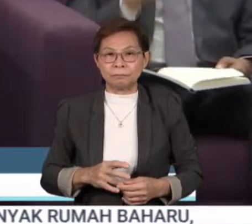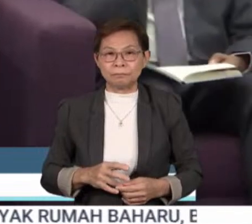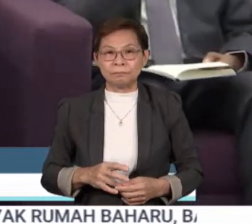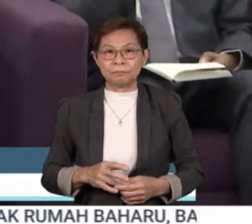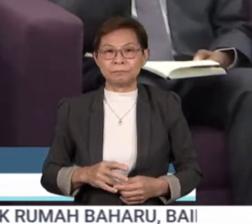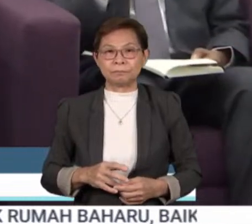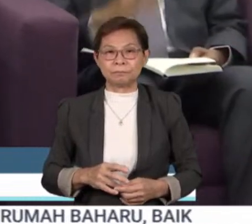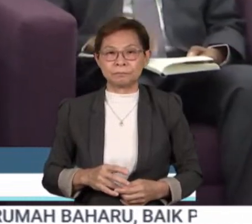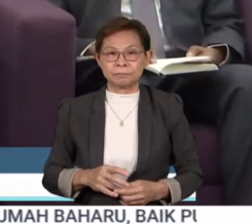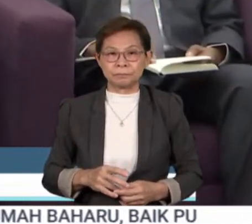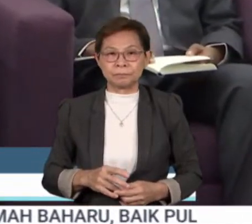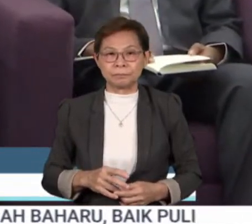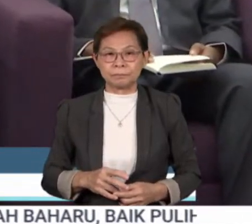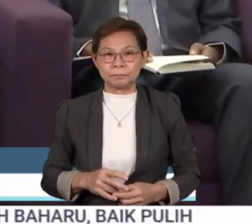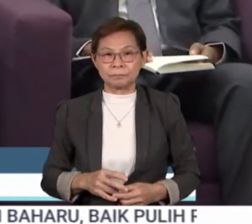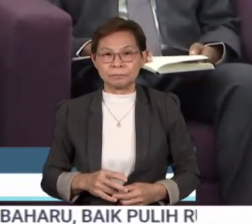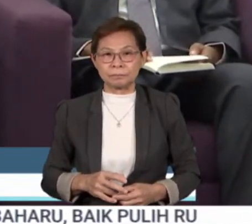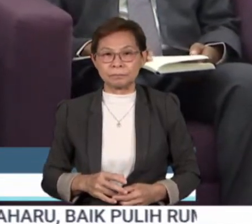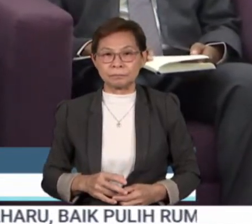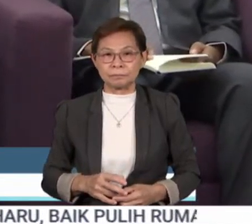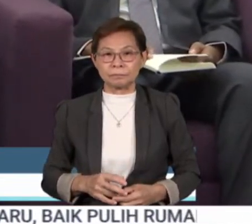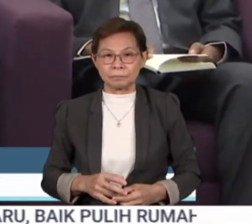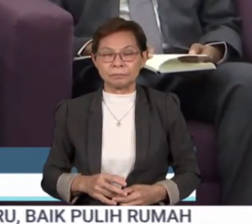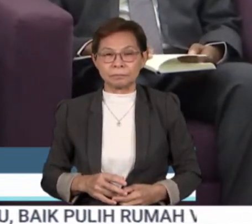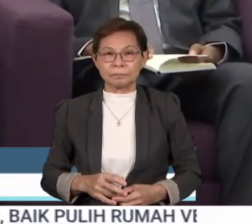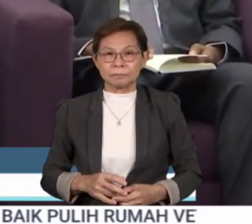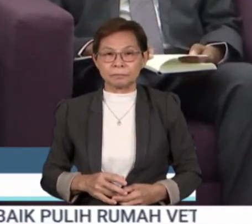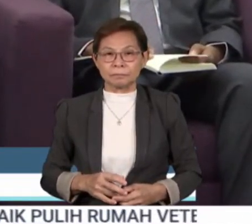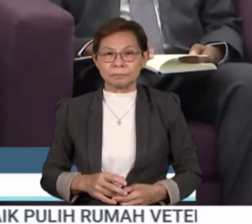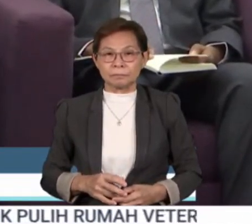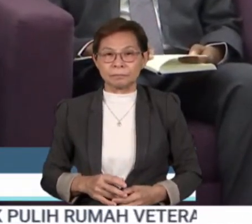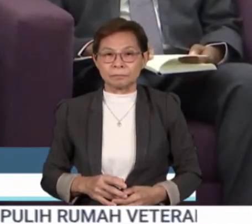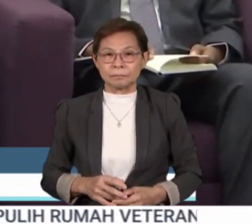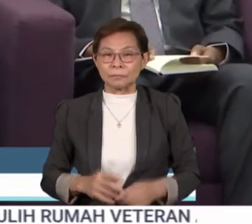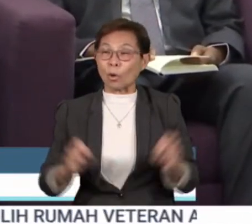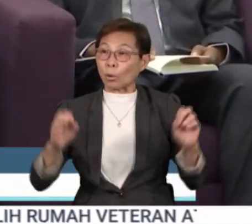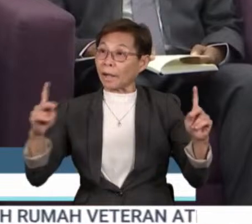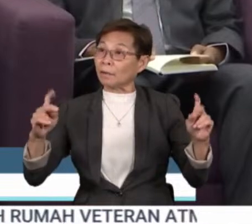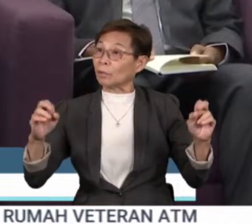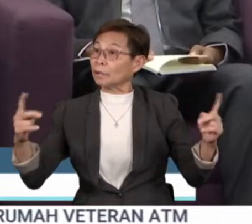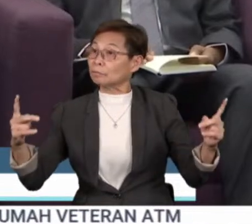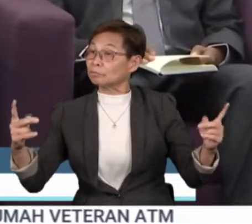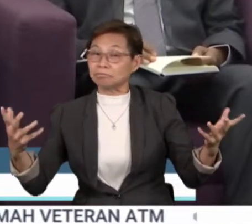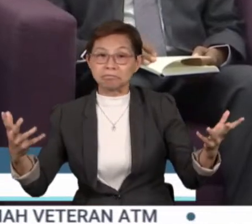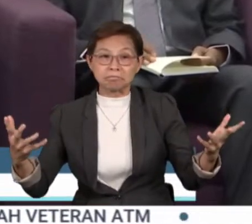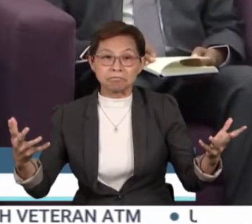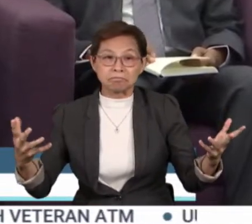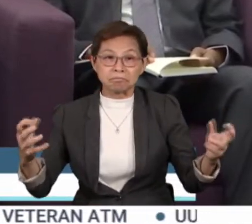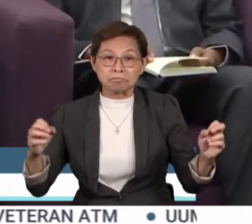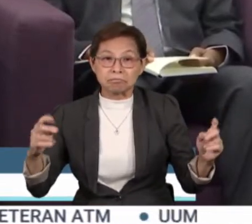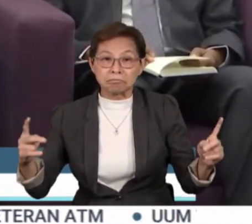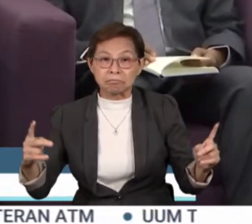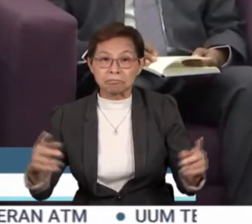Maybe we should switch. Can't be. Nah, that is what. Okay. That is.